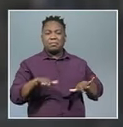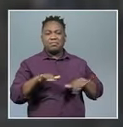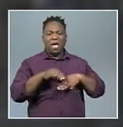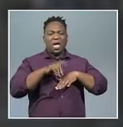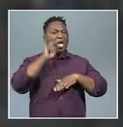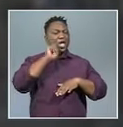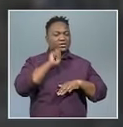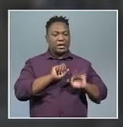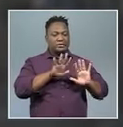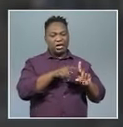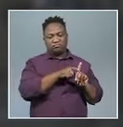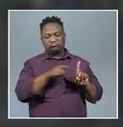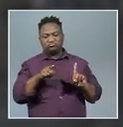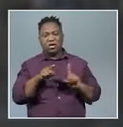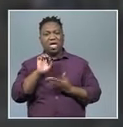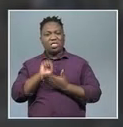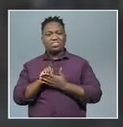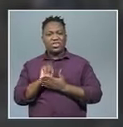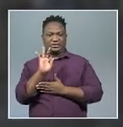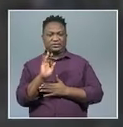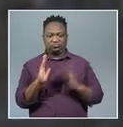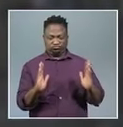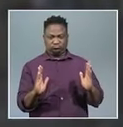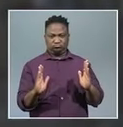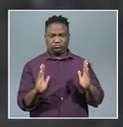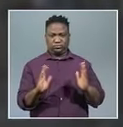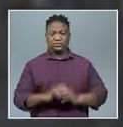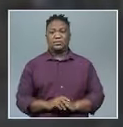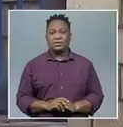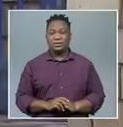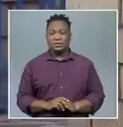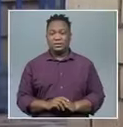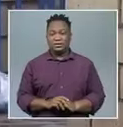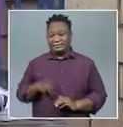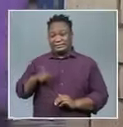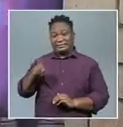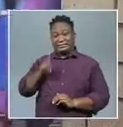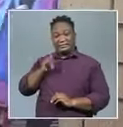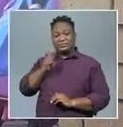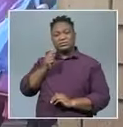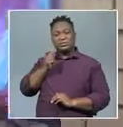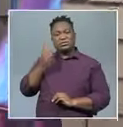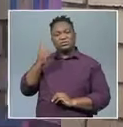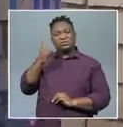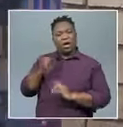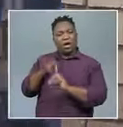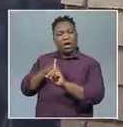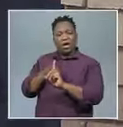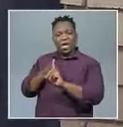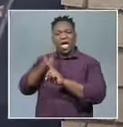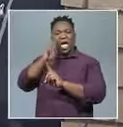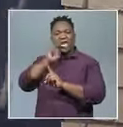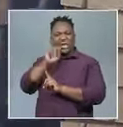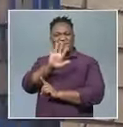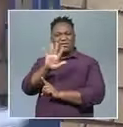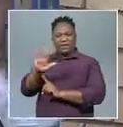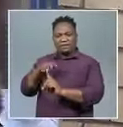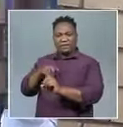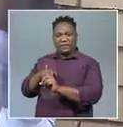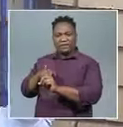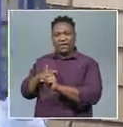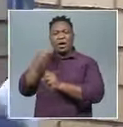between 10 and 13 years old. It's alleged the 55-year-old male teacher inappropriately touched them at